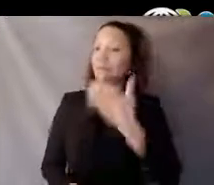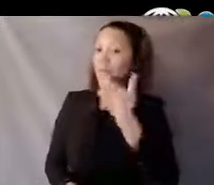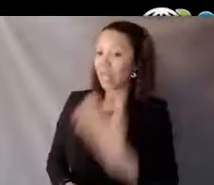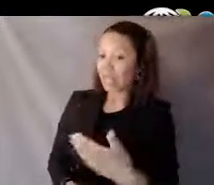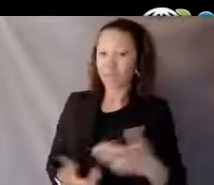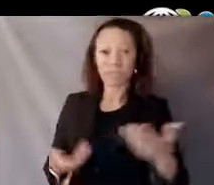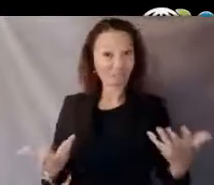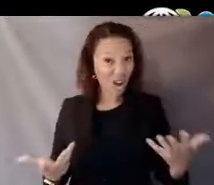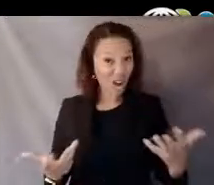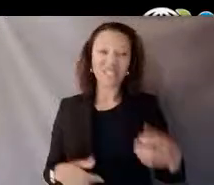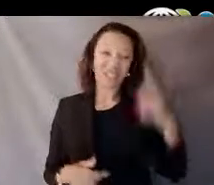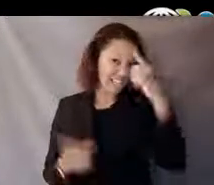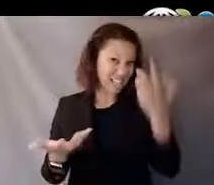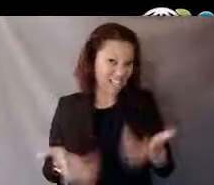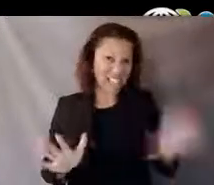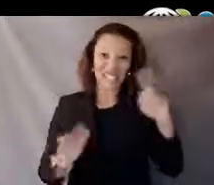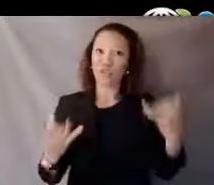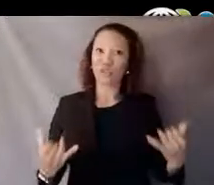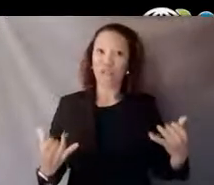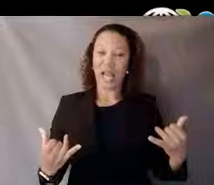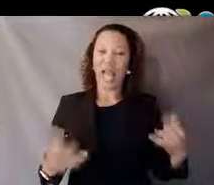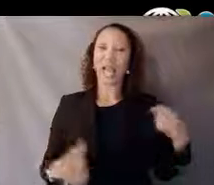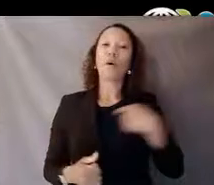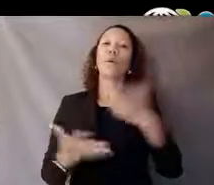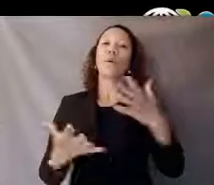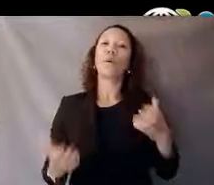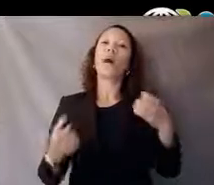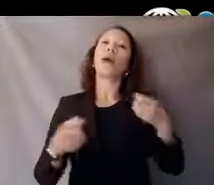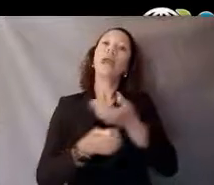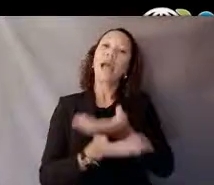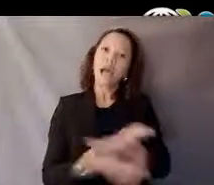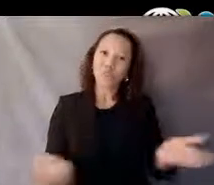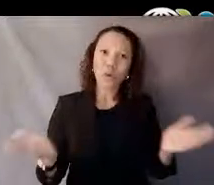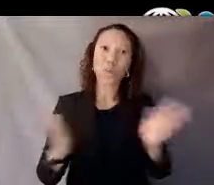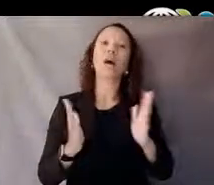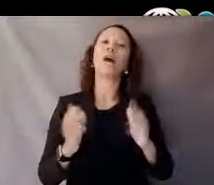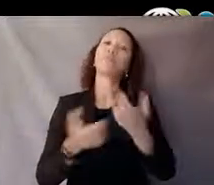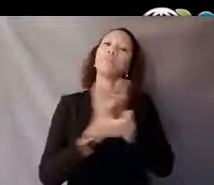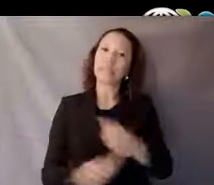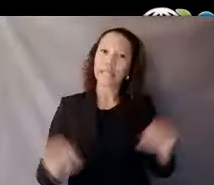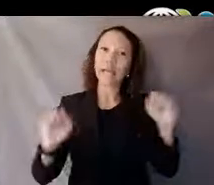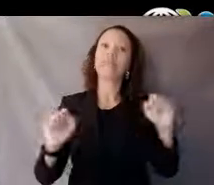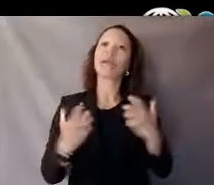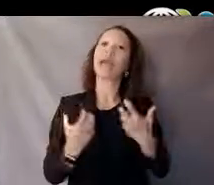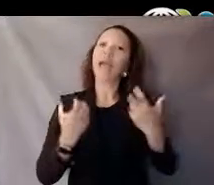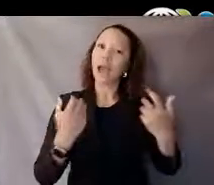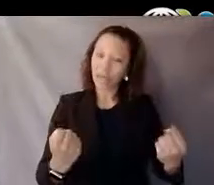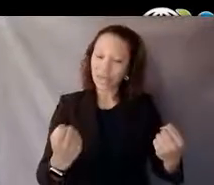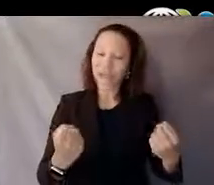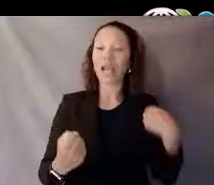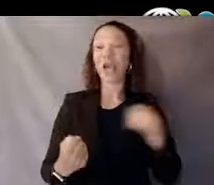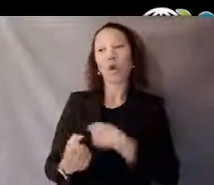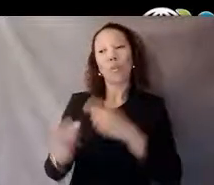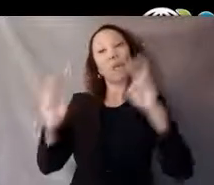I think that's a wrap for today. We want everyone to please stay safe, please stay healthy. We